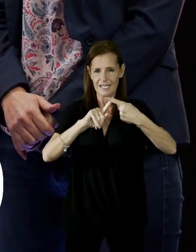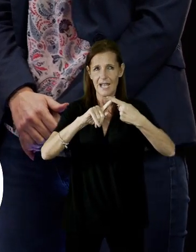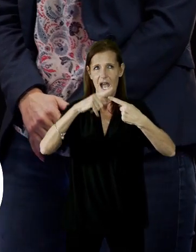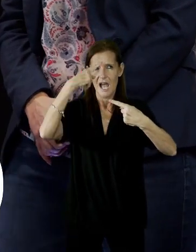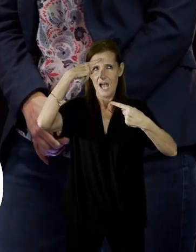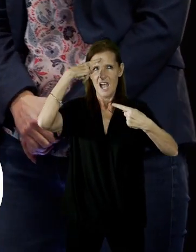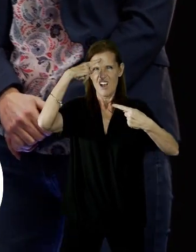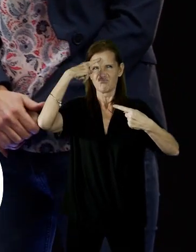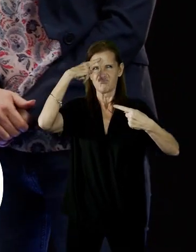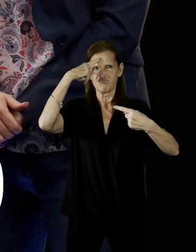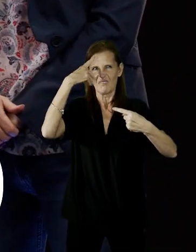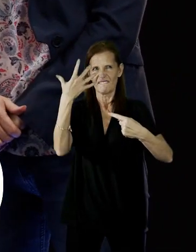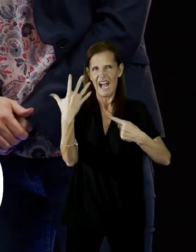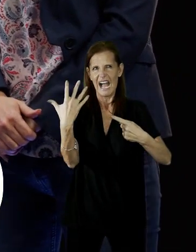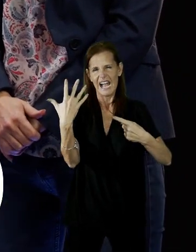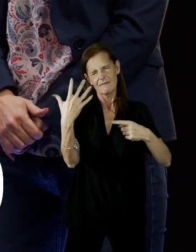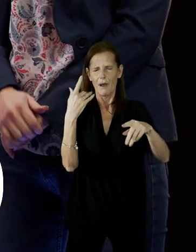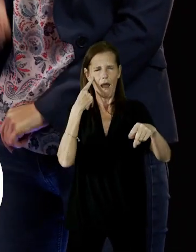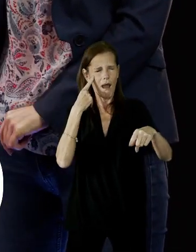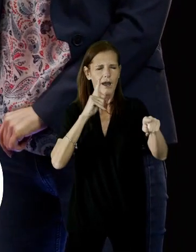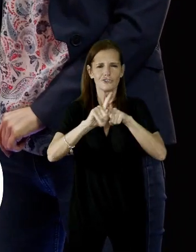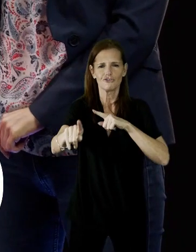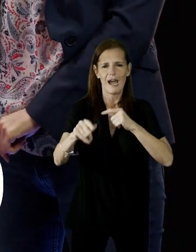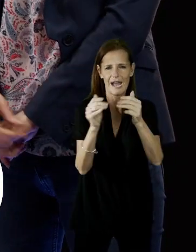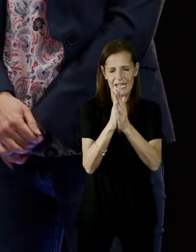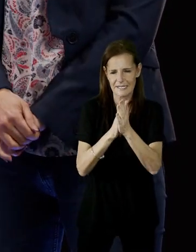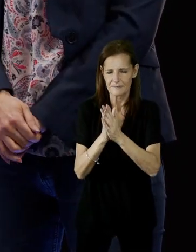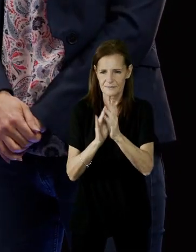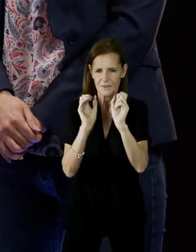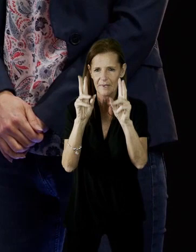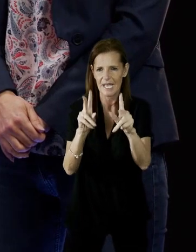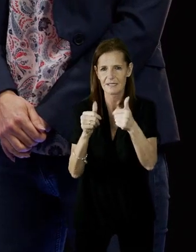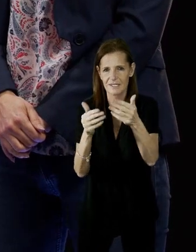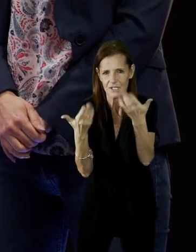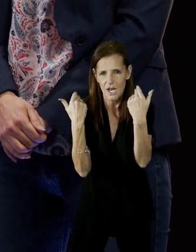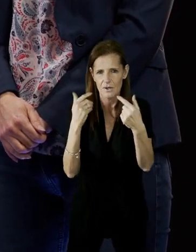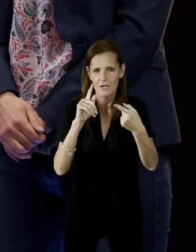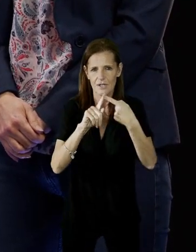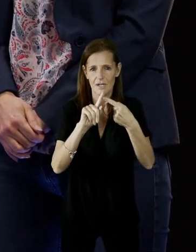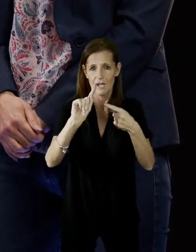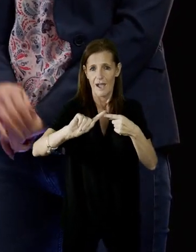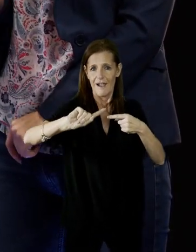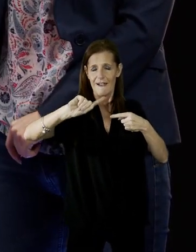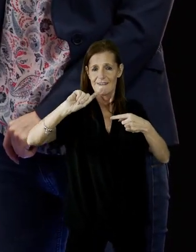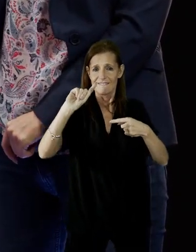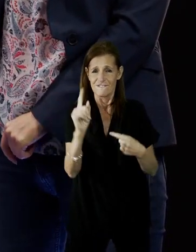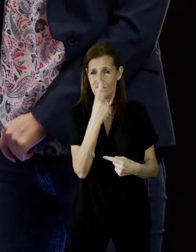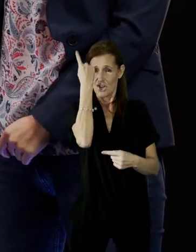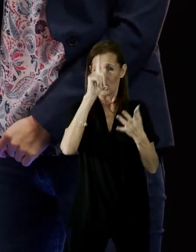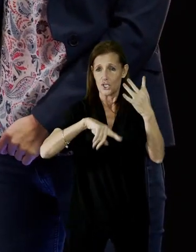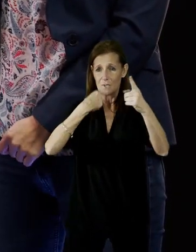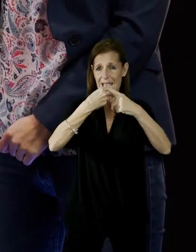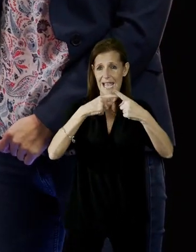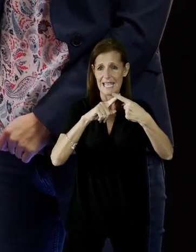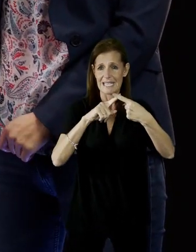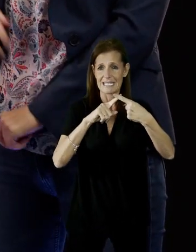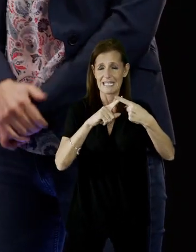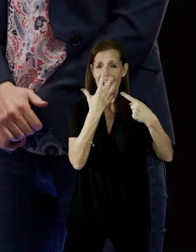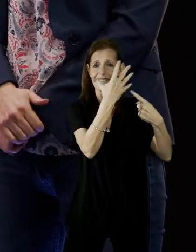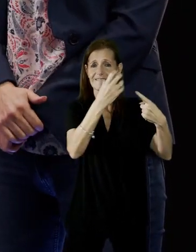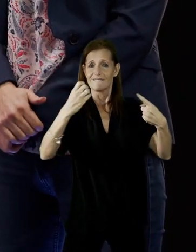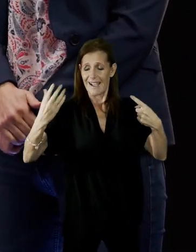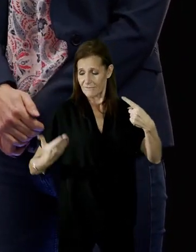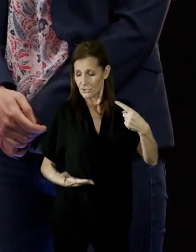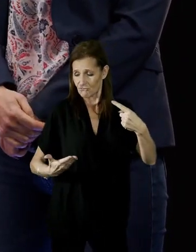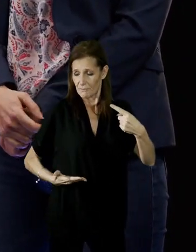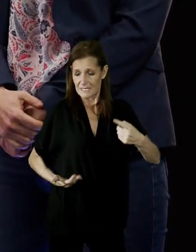probably about 5, but yeah, let's give it a crack. Let's see how we go on. Let's go. Right, first pilot of its type in the UK. 500 businesses have been helped to